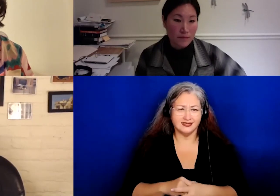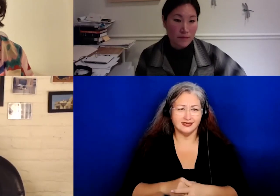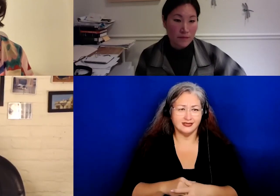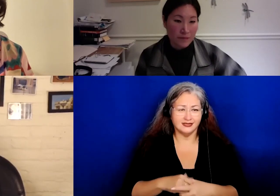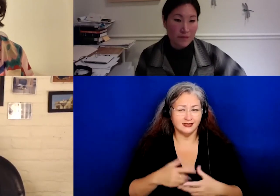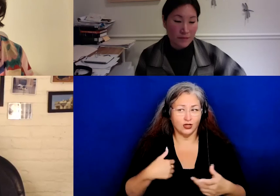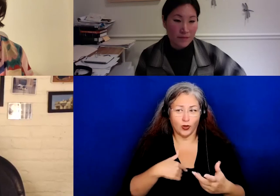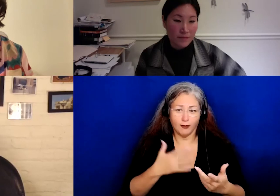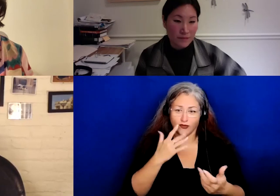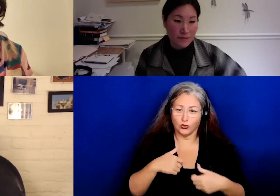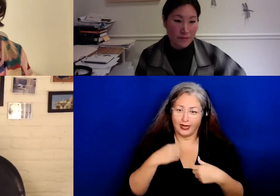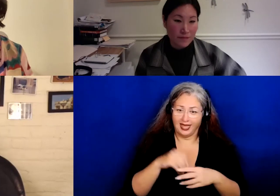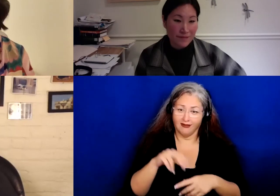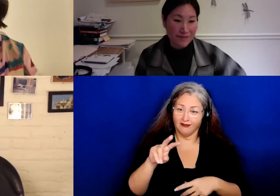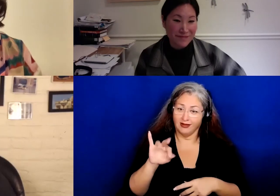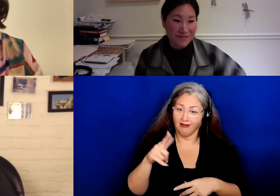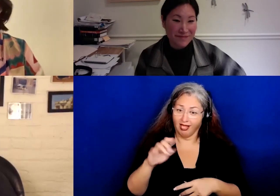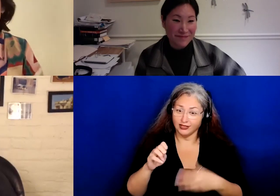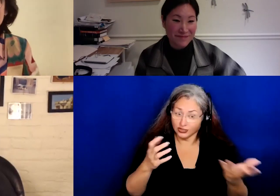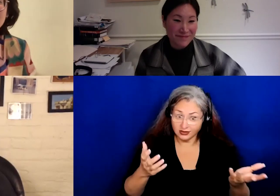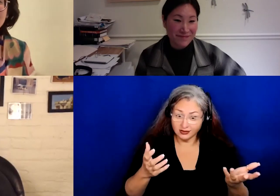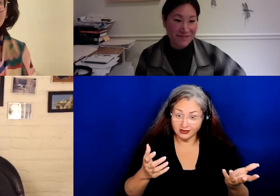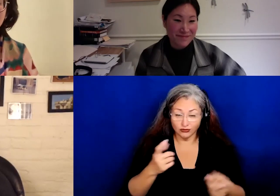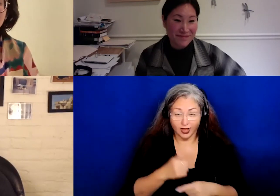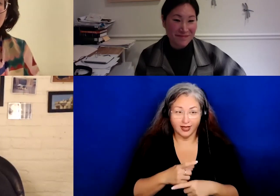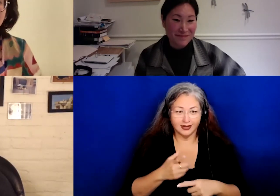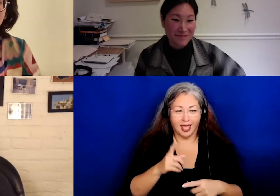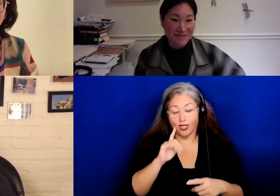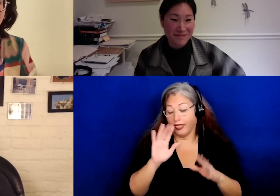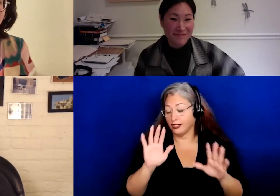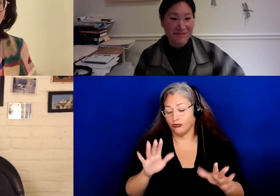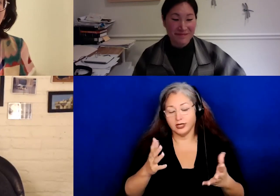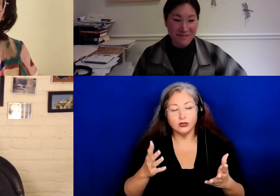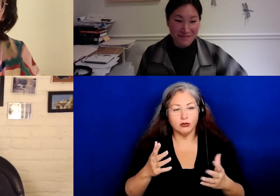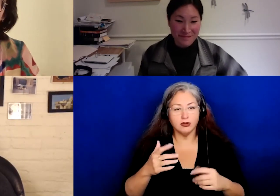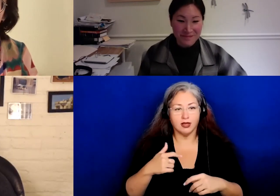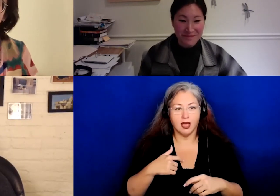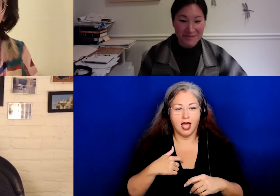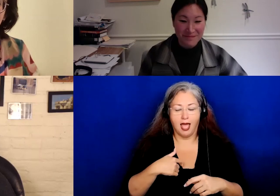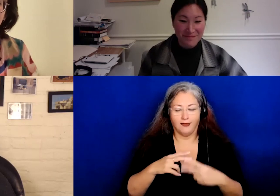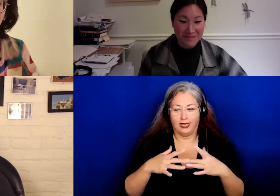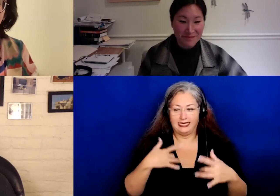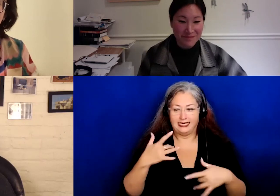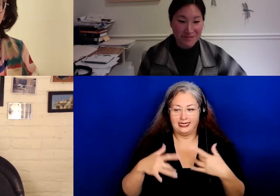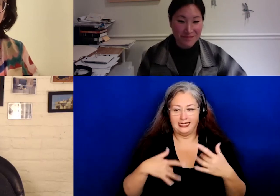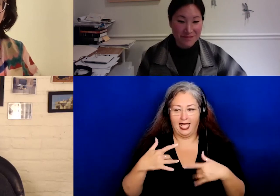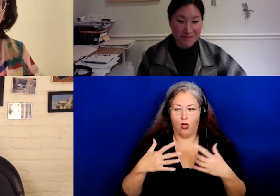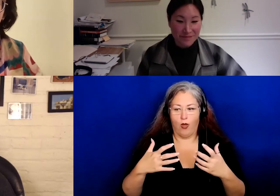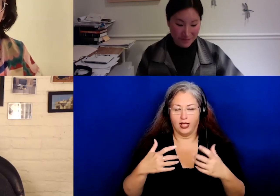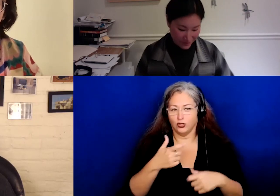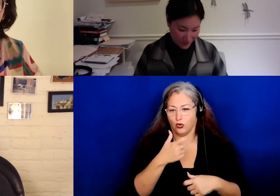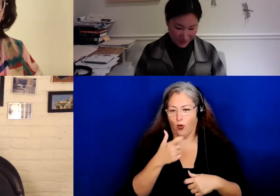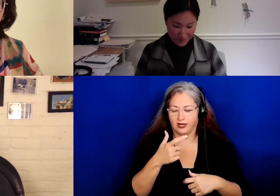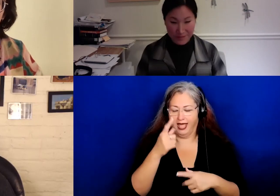don't we all want to live in a village? Like, I don't know. It's sort of great. So I'm just so excited to watch this